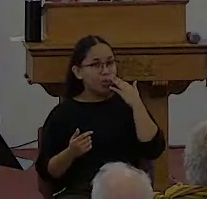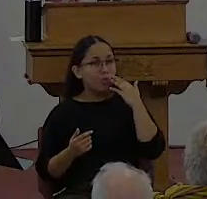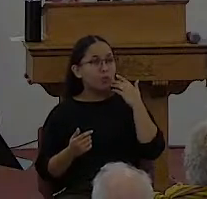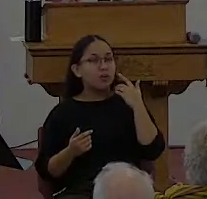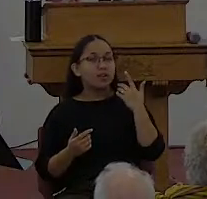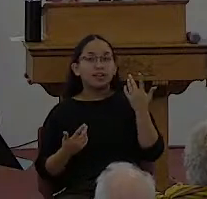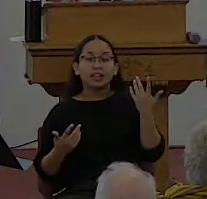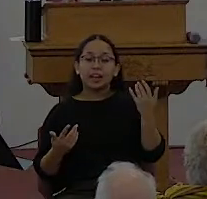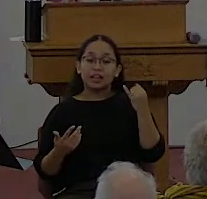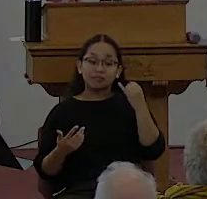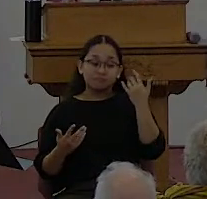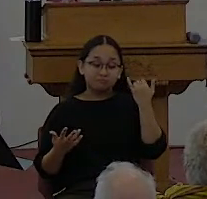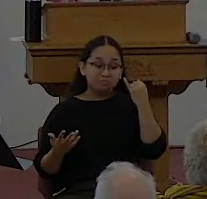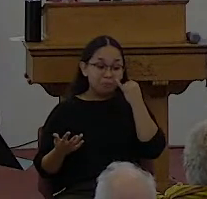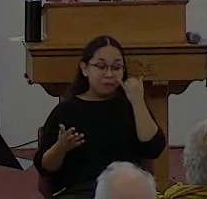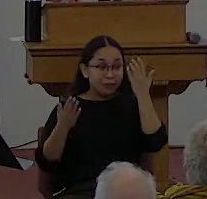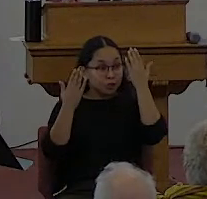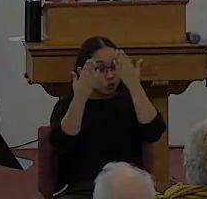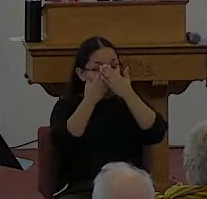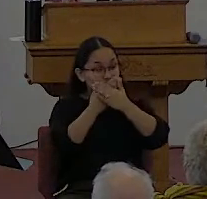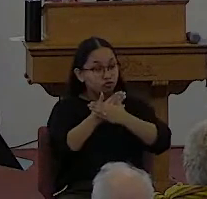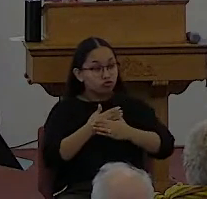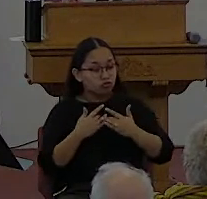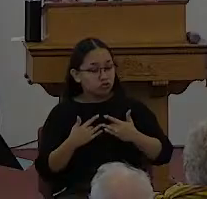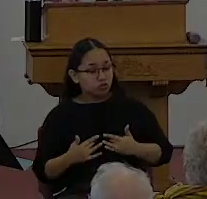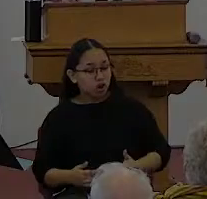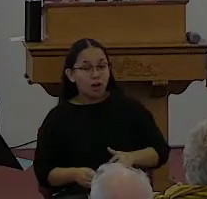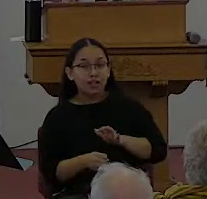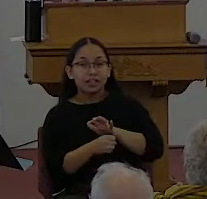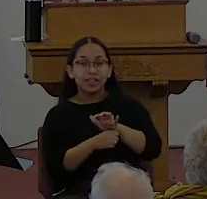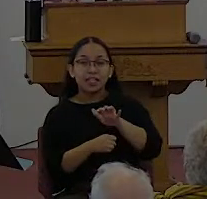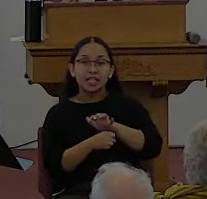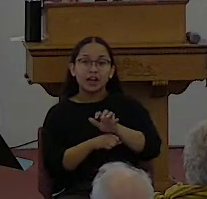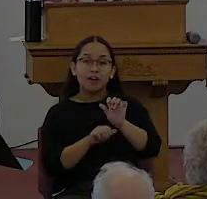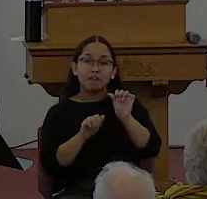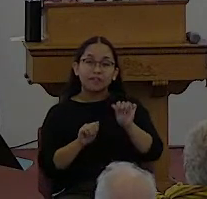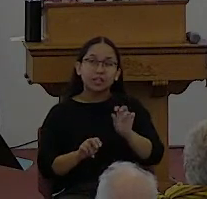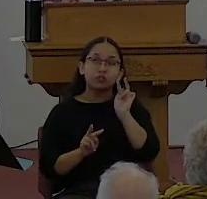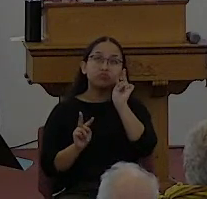dark enough can you see the stars.